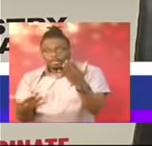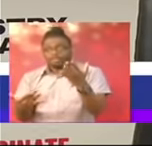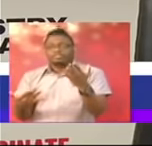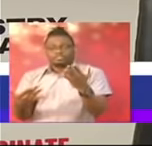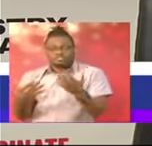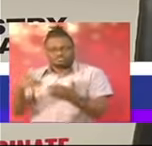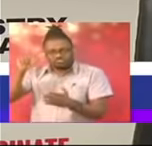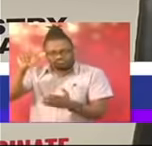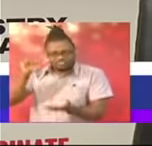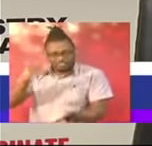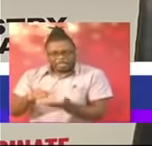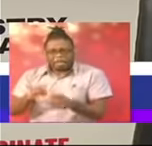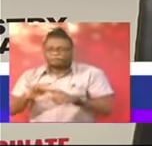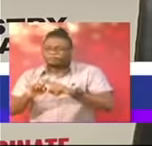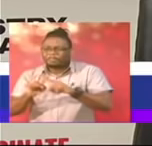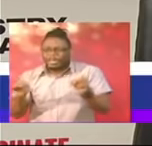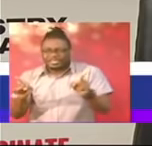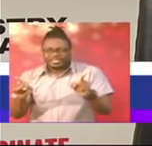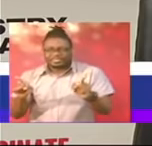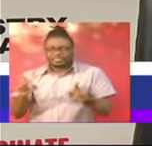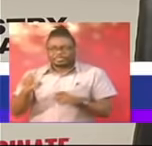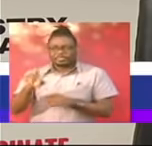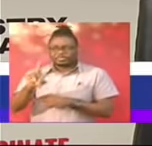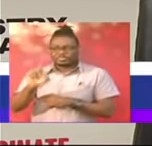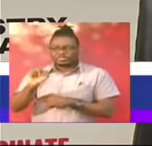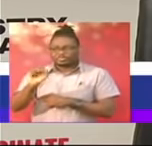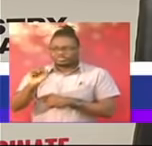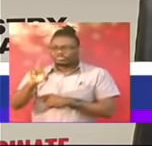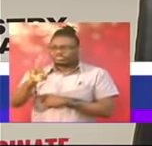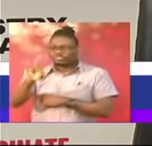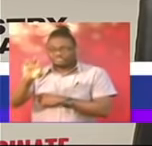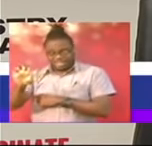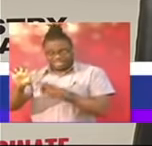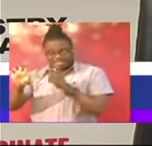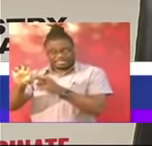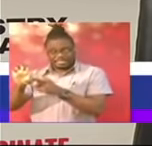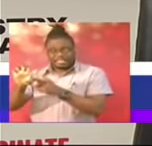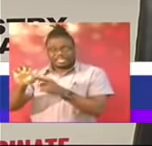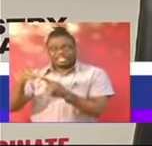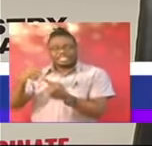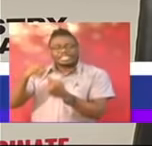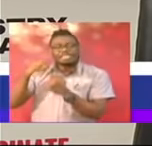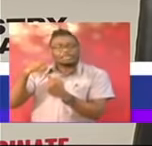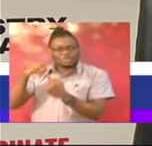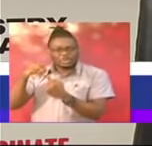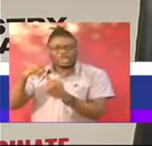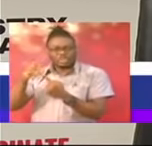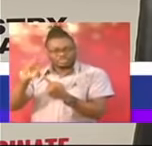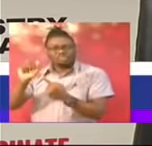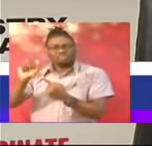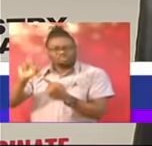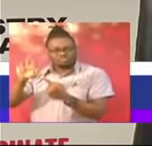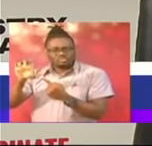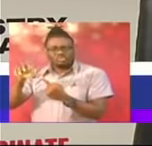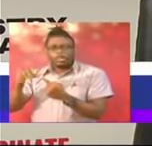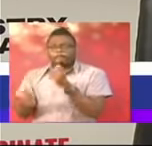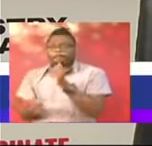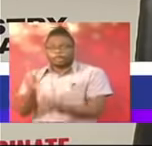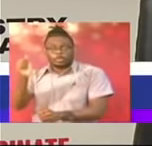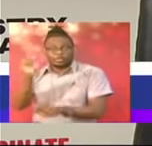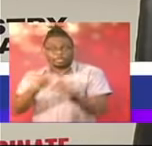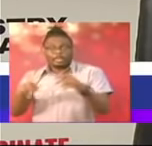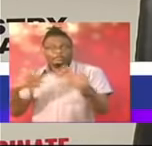exceedingly rare and it's not very common, and the majority of patients taking the COVID-19 vaccine will certainly